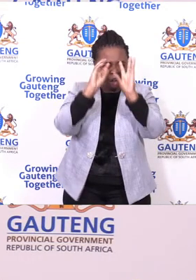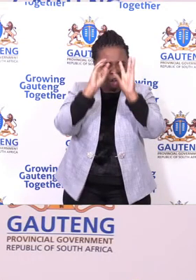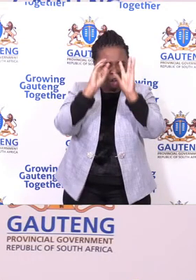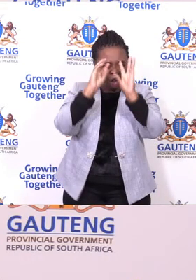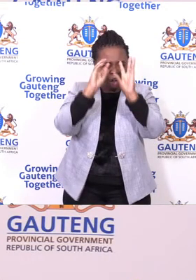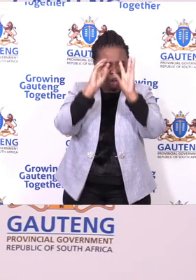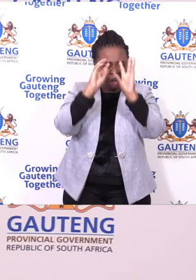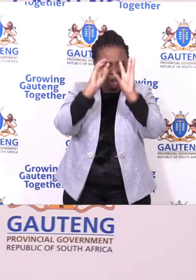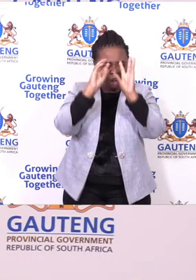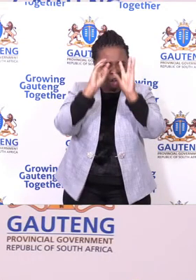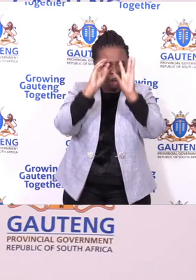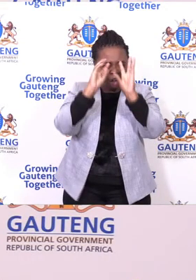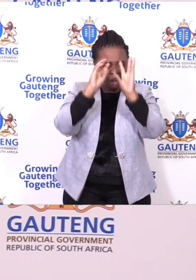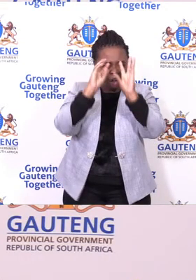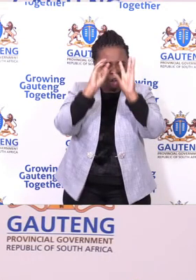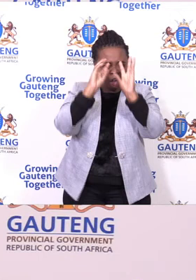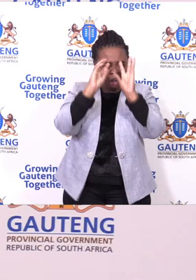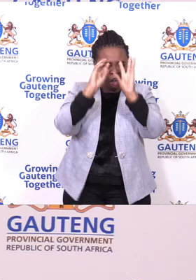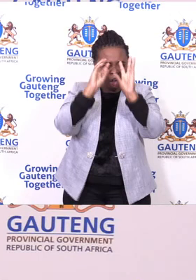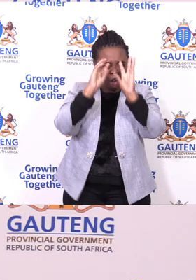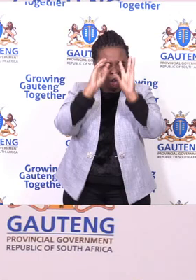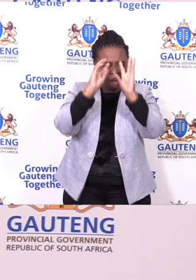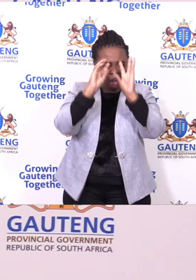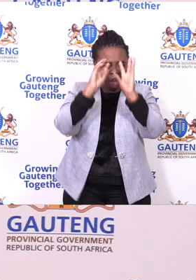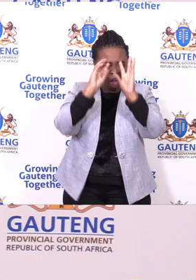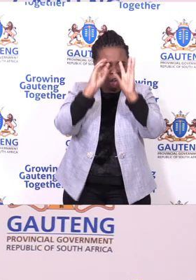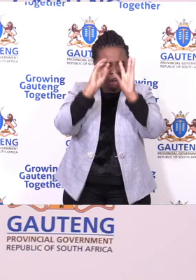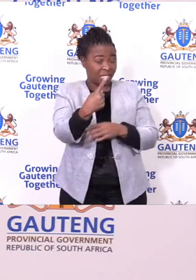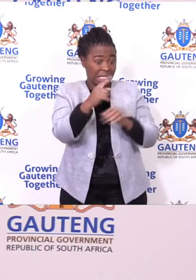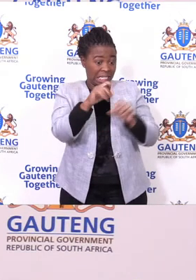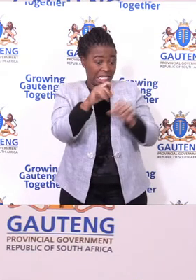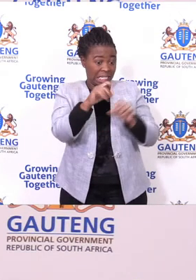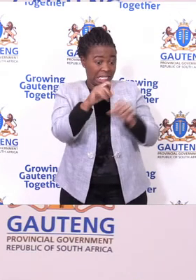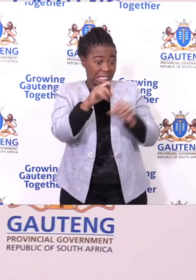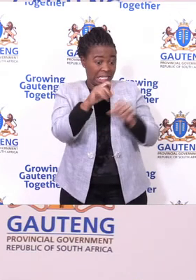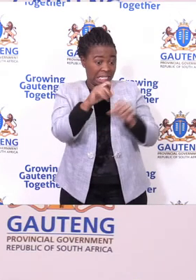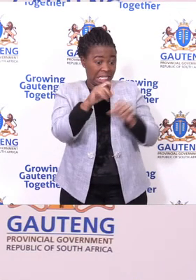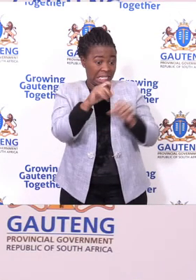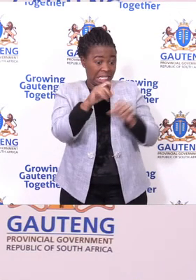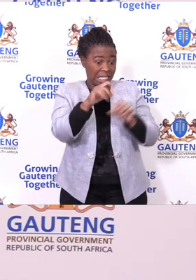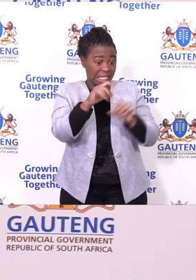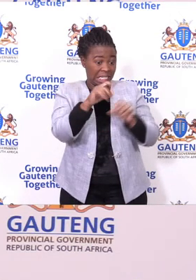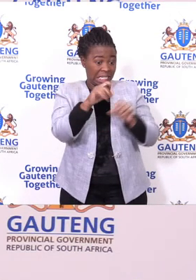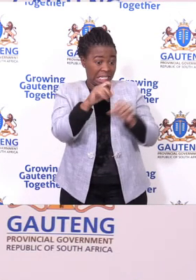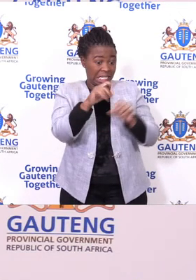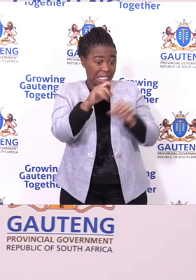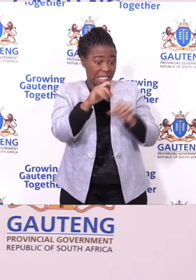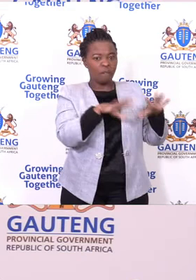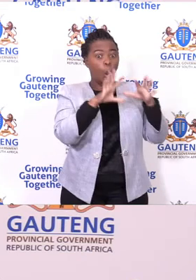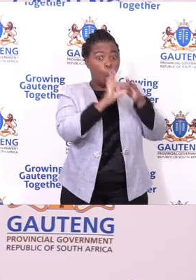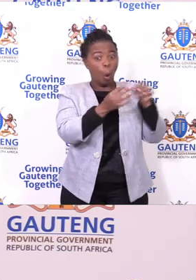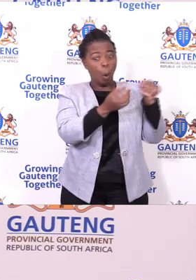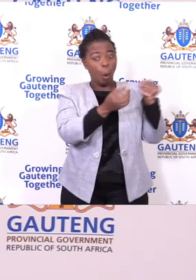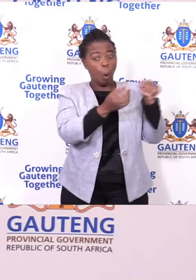go home. If you say they must leave that organized system to go back home where there's no